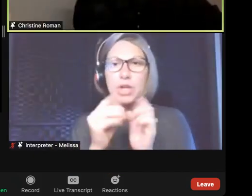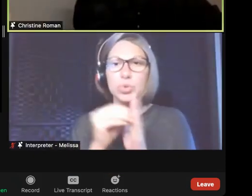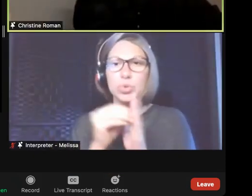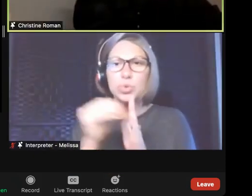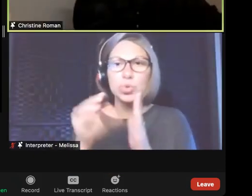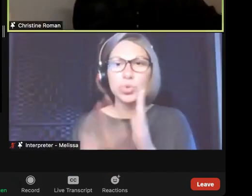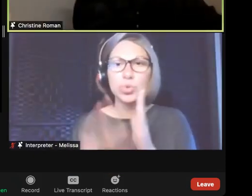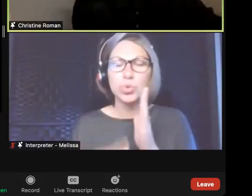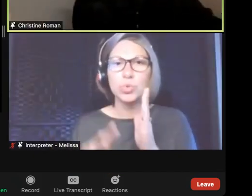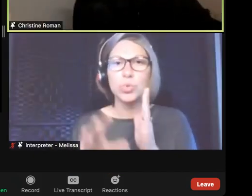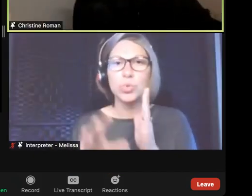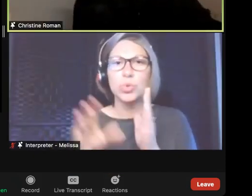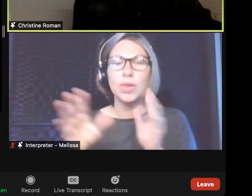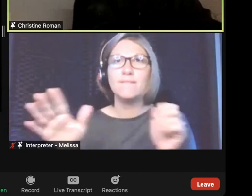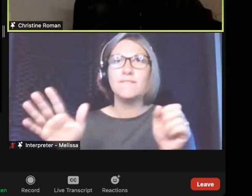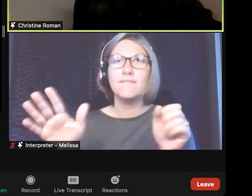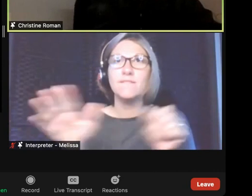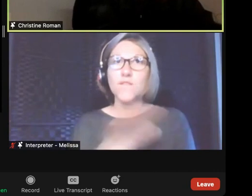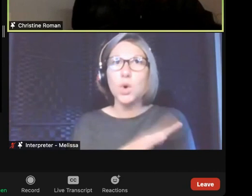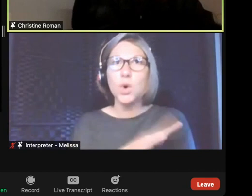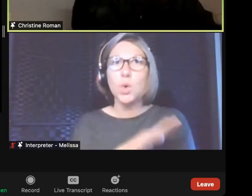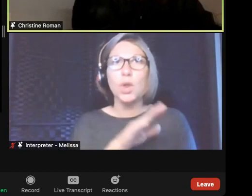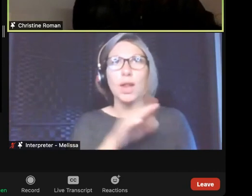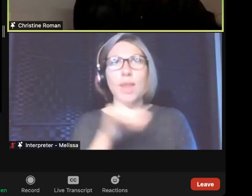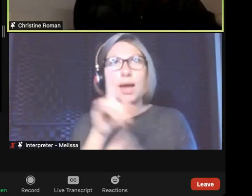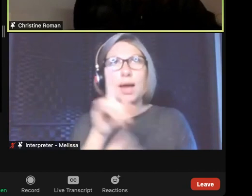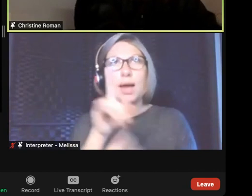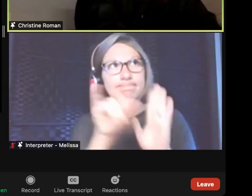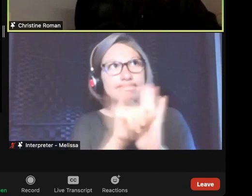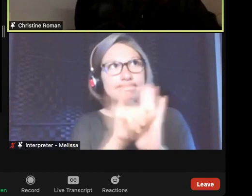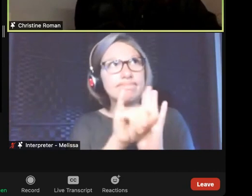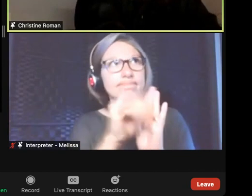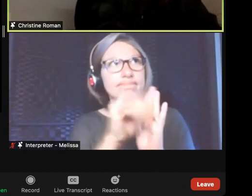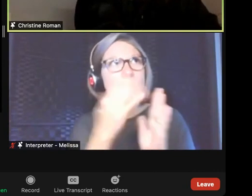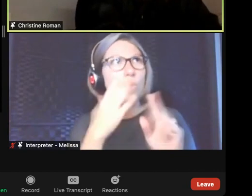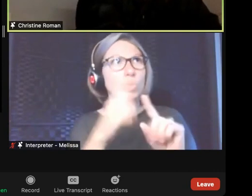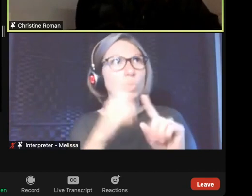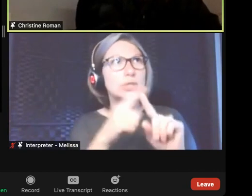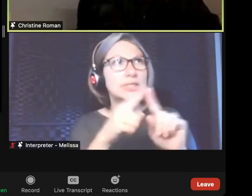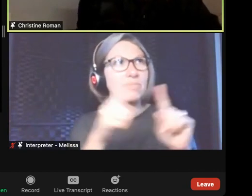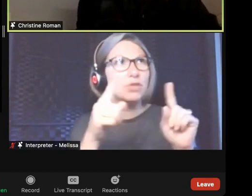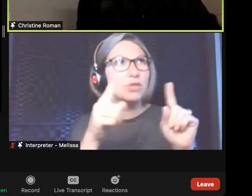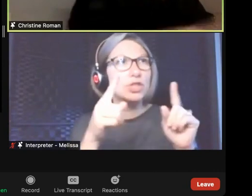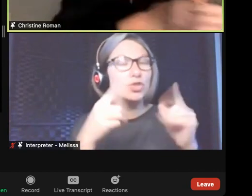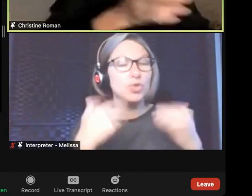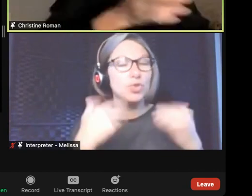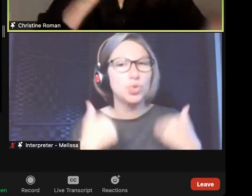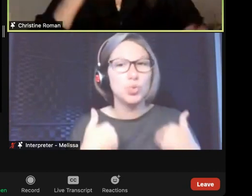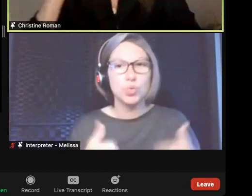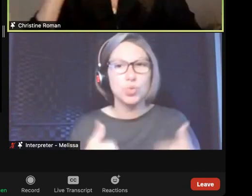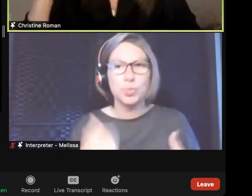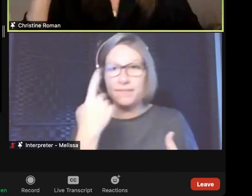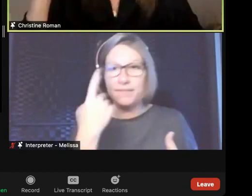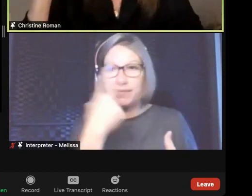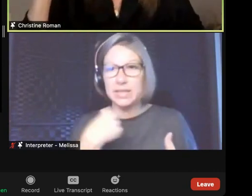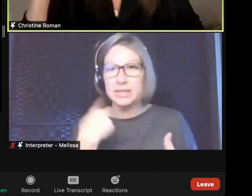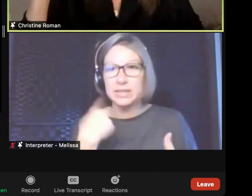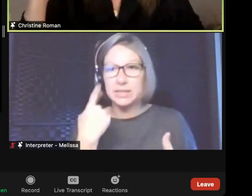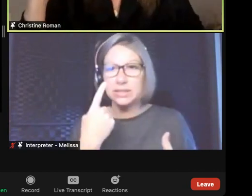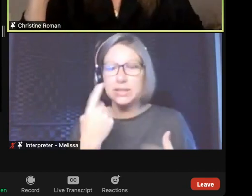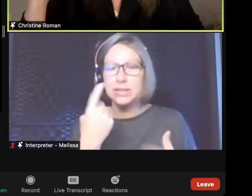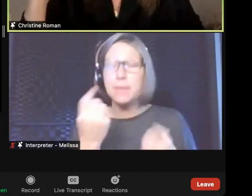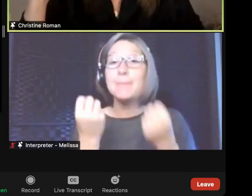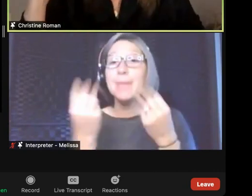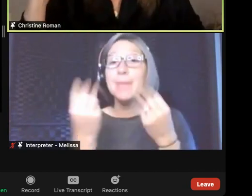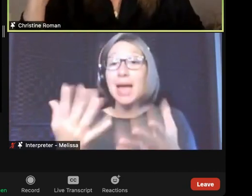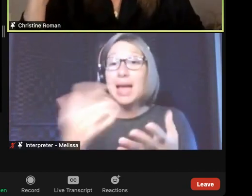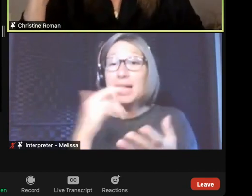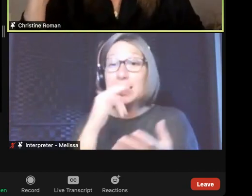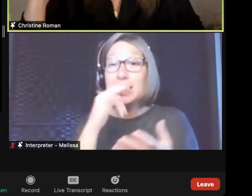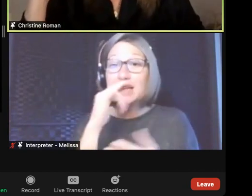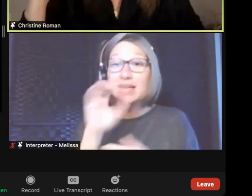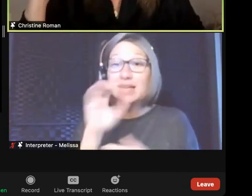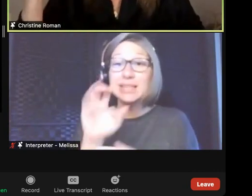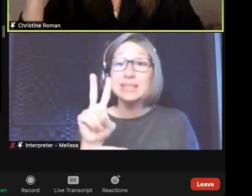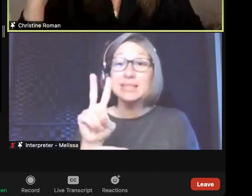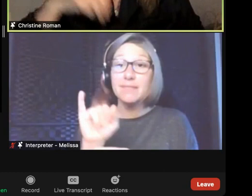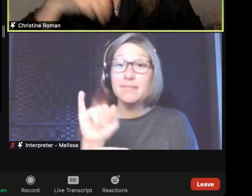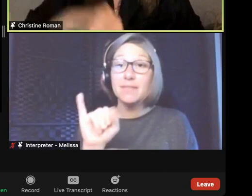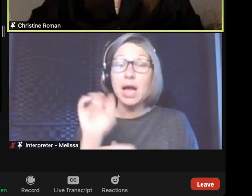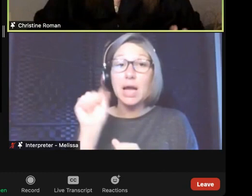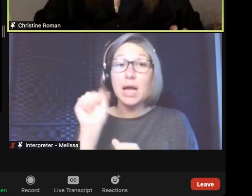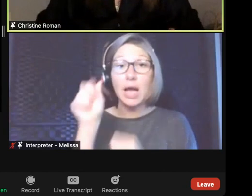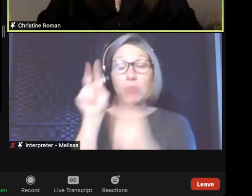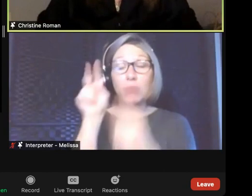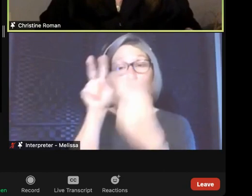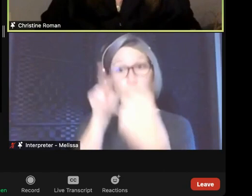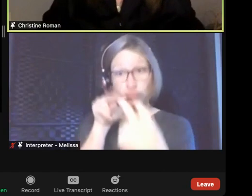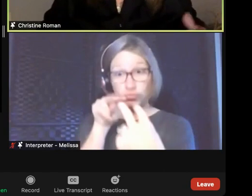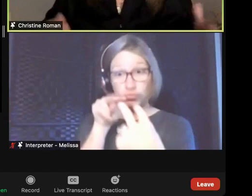human face, right? That there are lots of kids with CVI who can establish eye